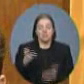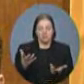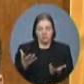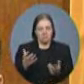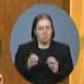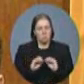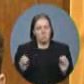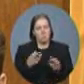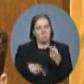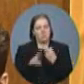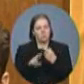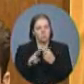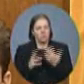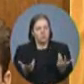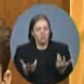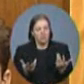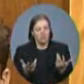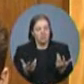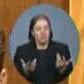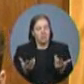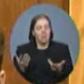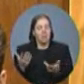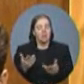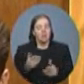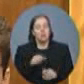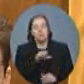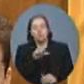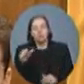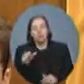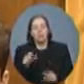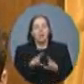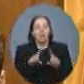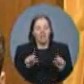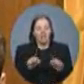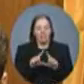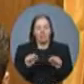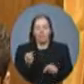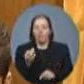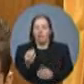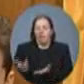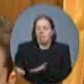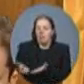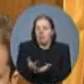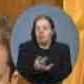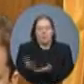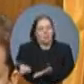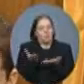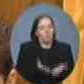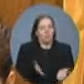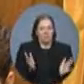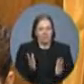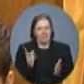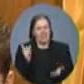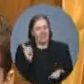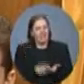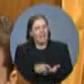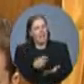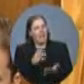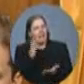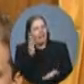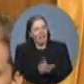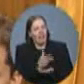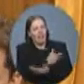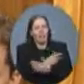are business cards. When will this government stop sitting on its hands, stop crossing their fingers, and finally come up with a plan that